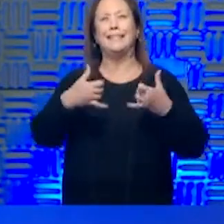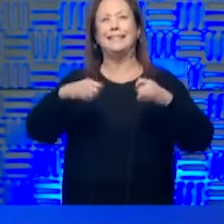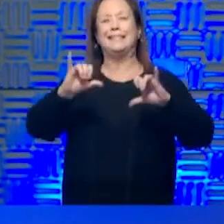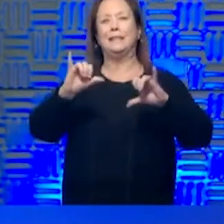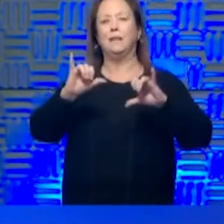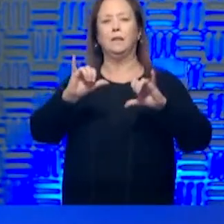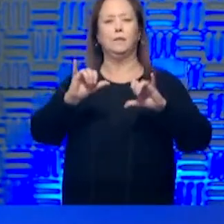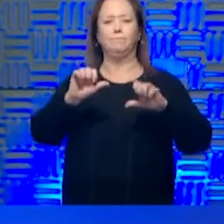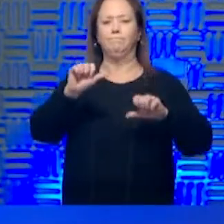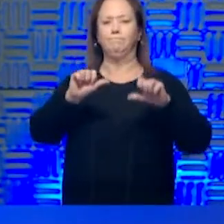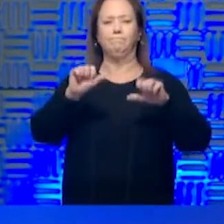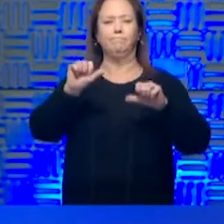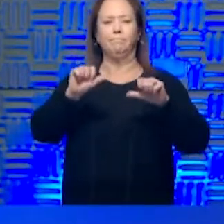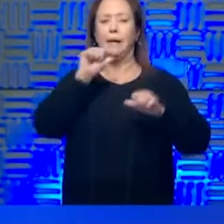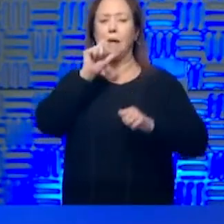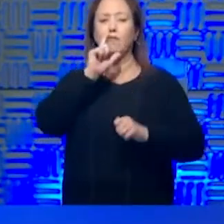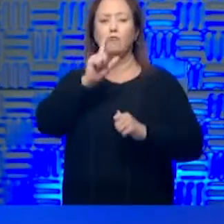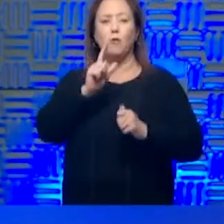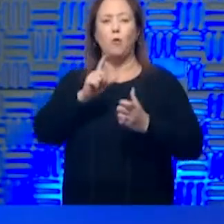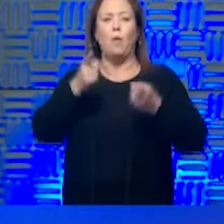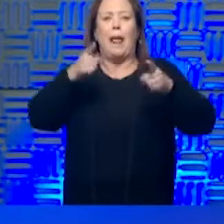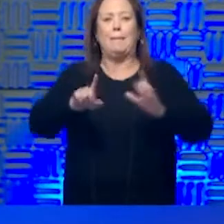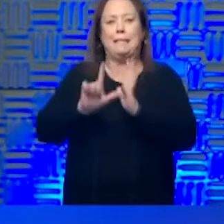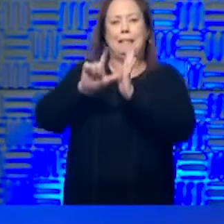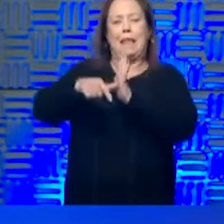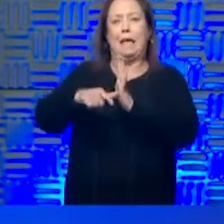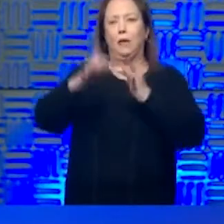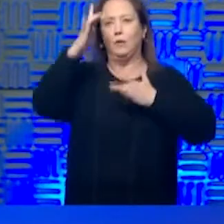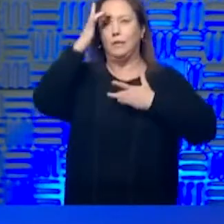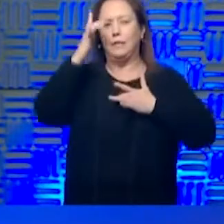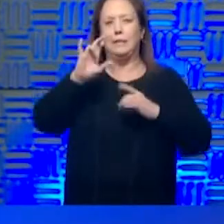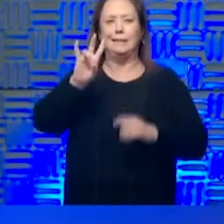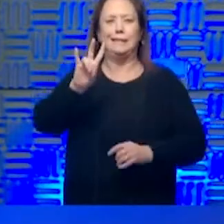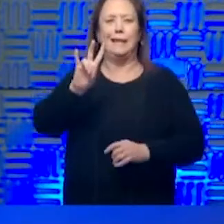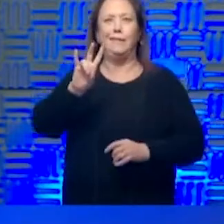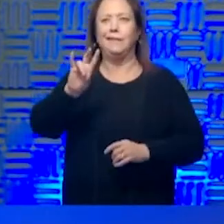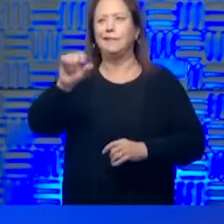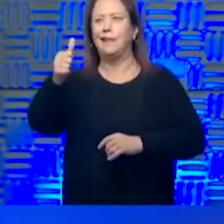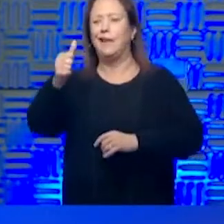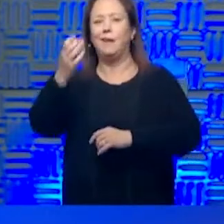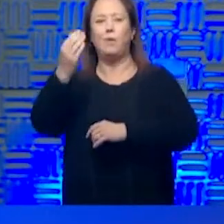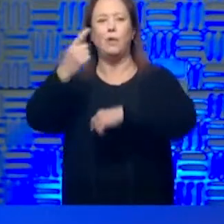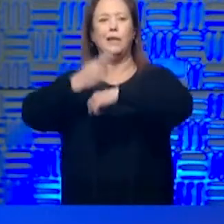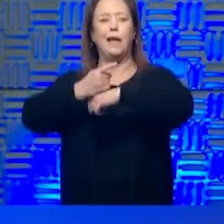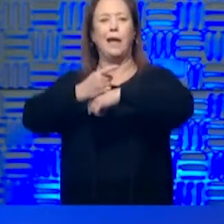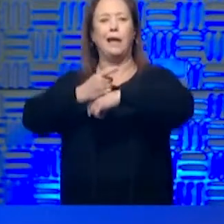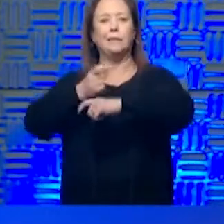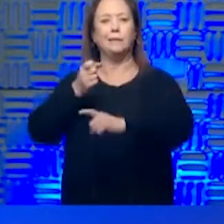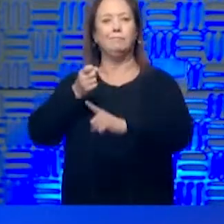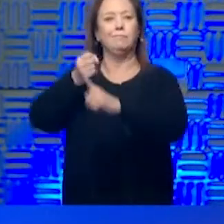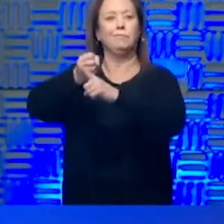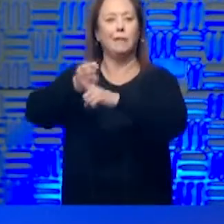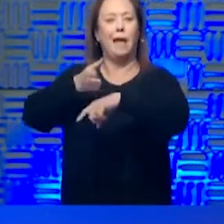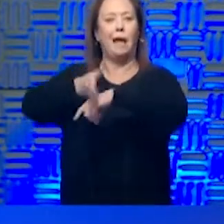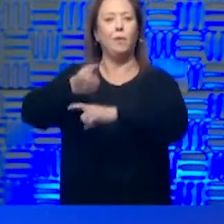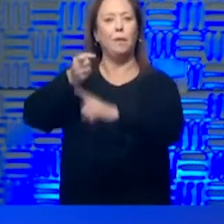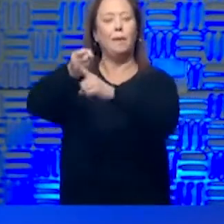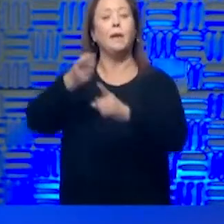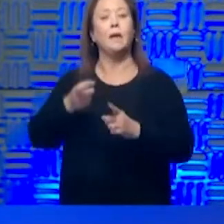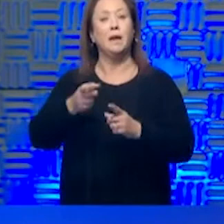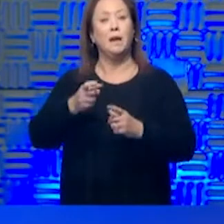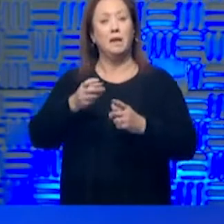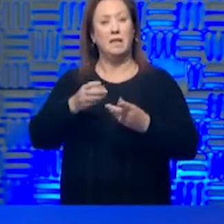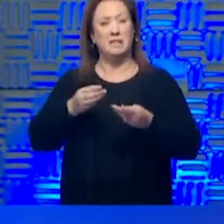still really unclear what happens later in disease, say 7, 10, 14 days after somebody gets infected. Does the virus